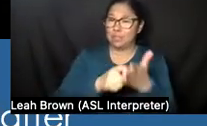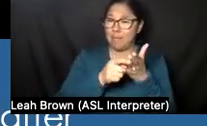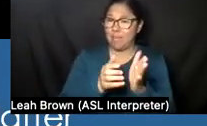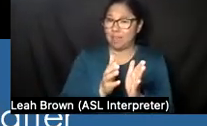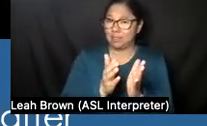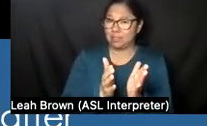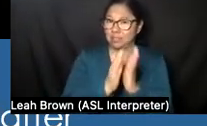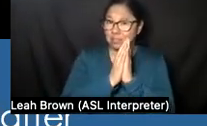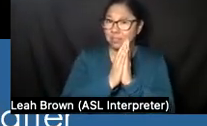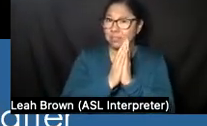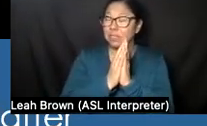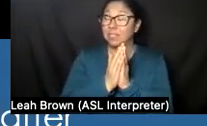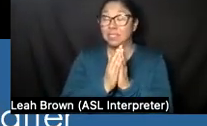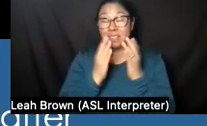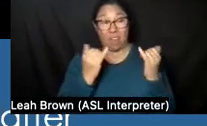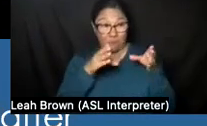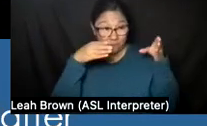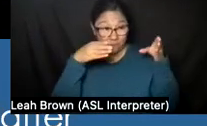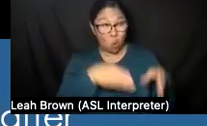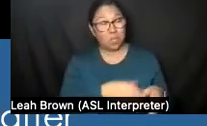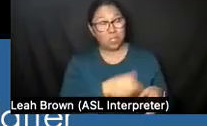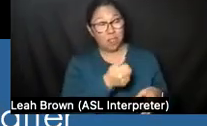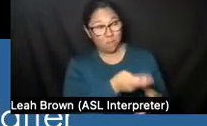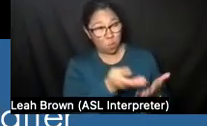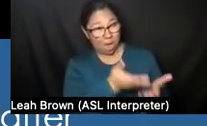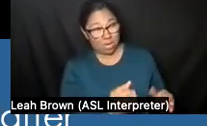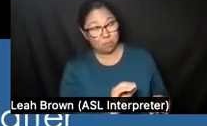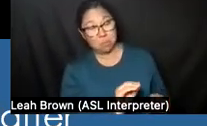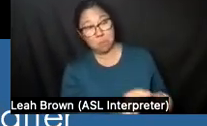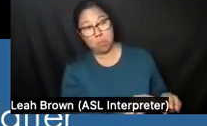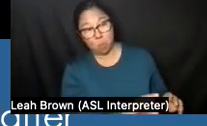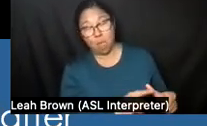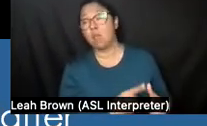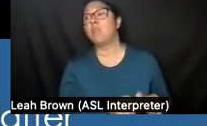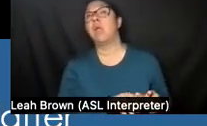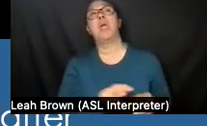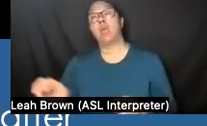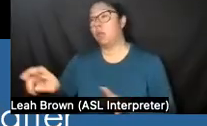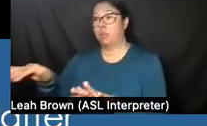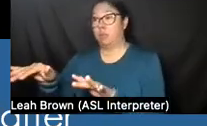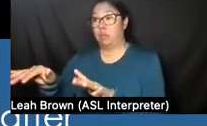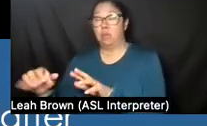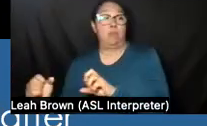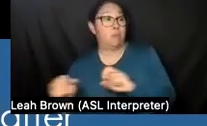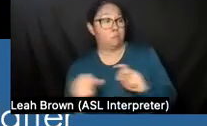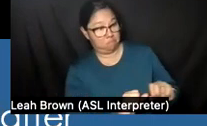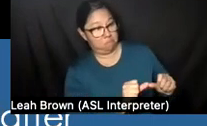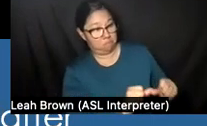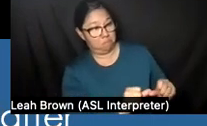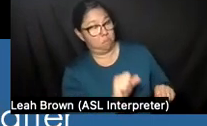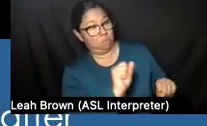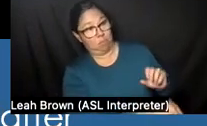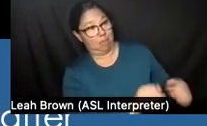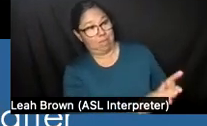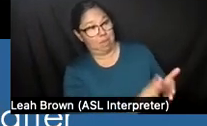on putting a few items away, and then we'll come back and see instead what. Instead of feeling like that to clean the whole room, yeah. Just pick up your clothes for now. Yeah. And then tuck away the